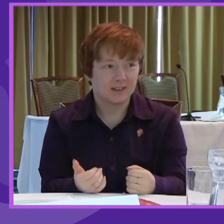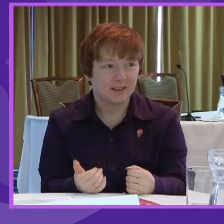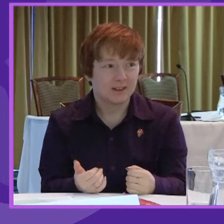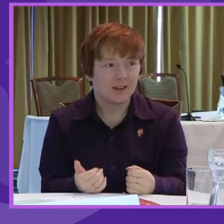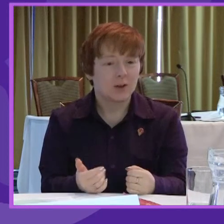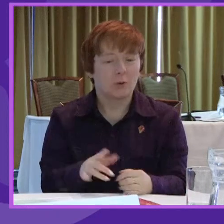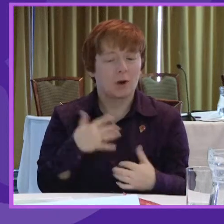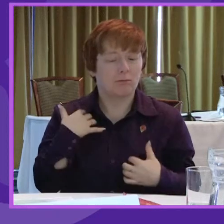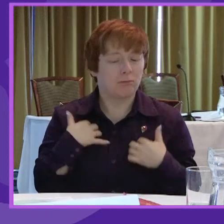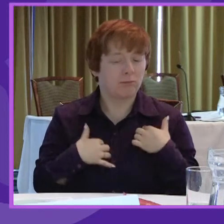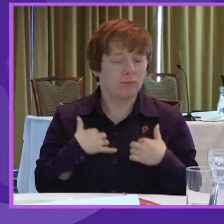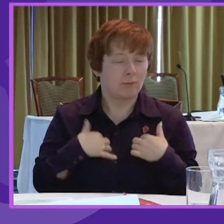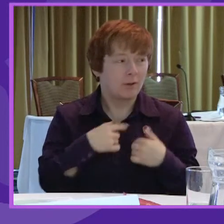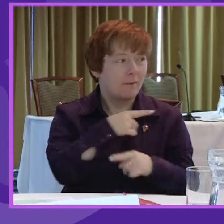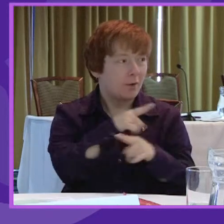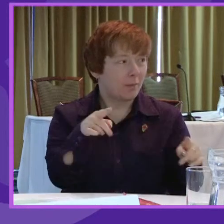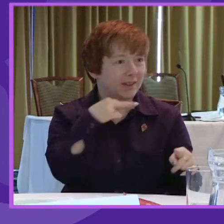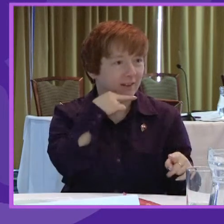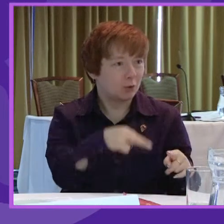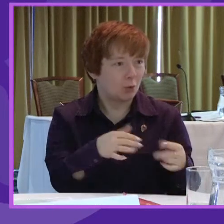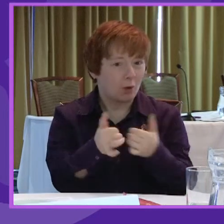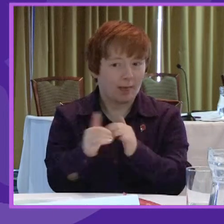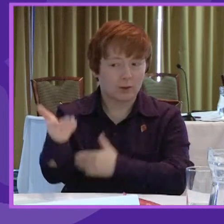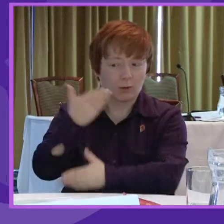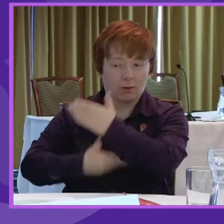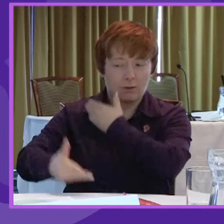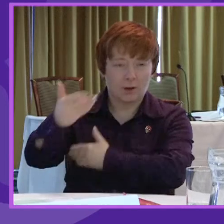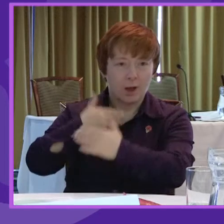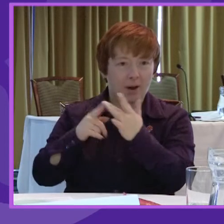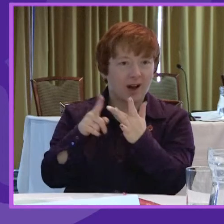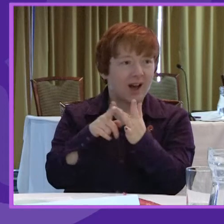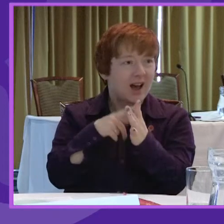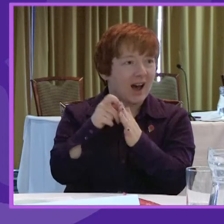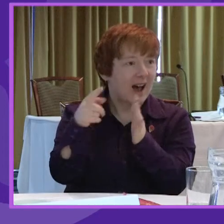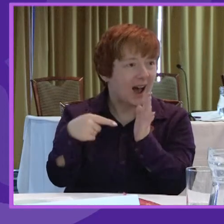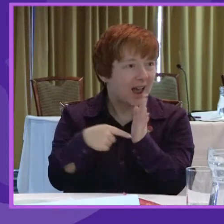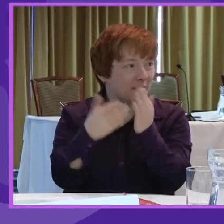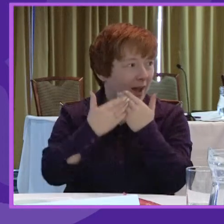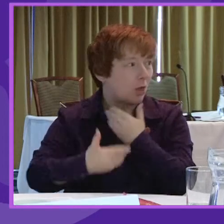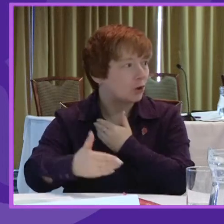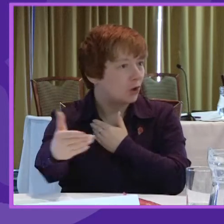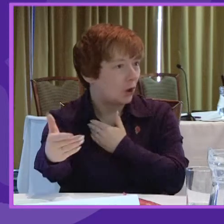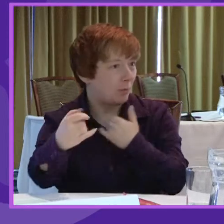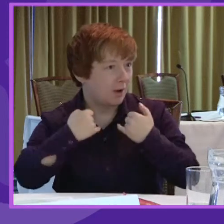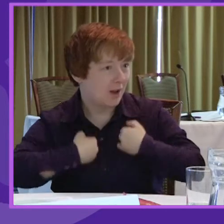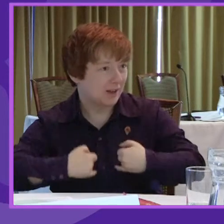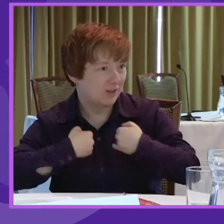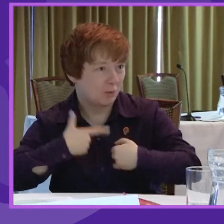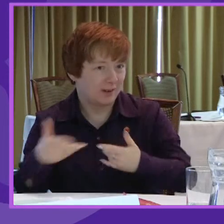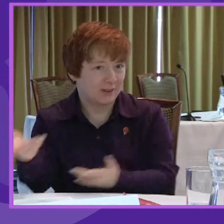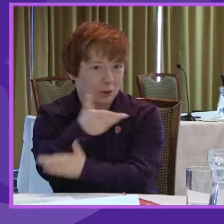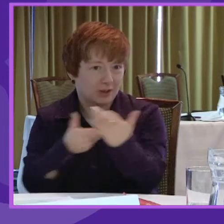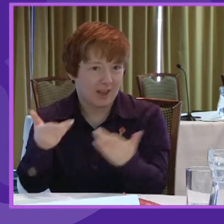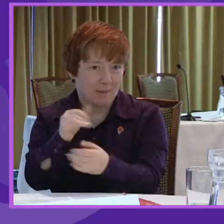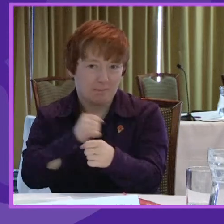very much looking forward to hearing from some of my colleagues actually this afternoon who are talking about IAPT and long-term conditions in my particular neck of